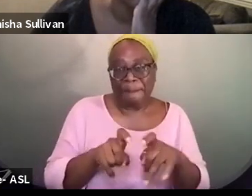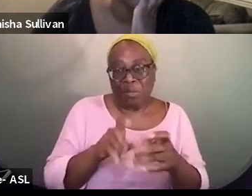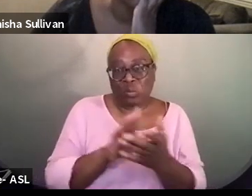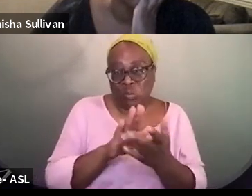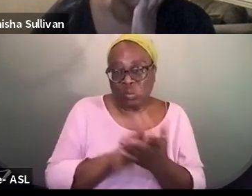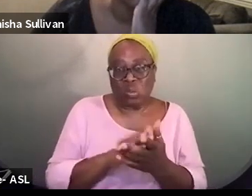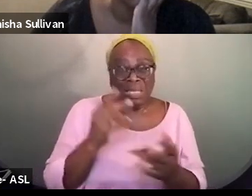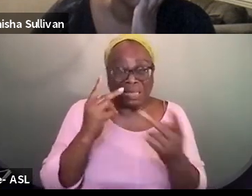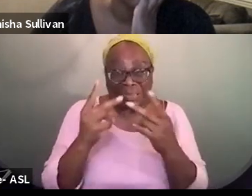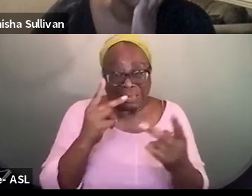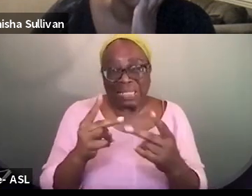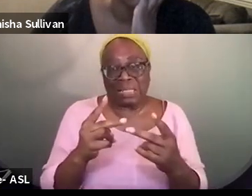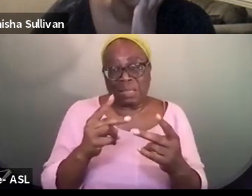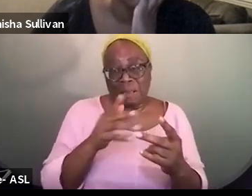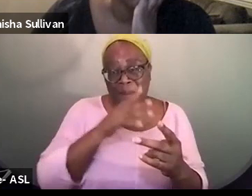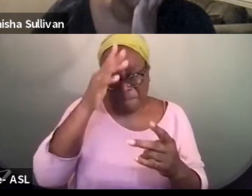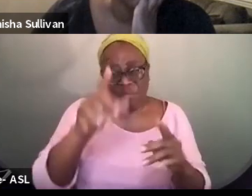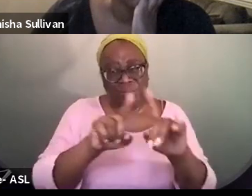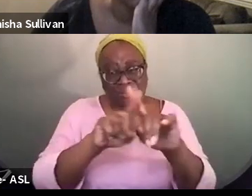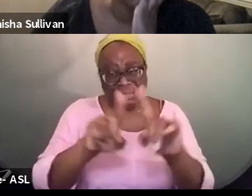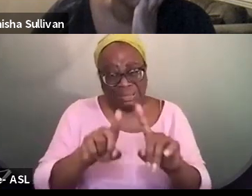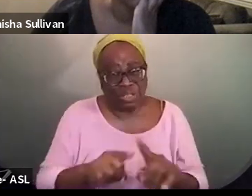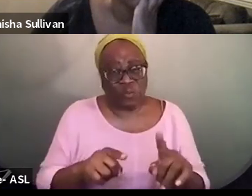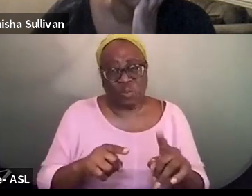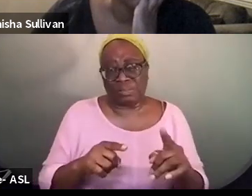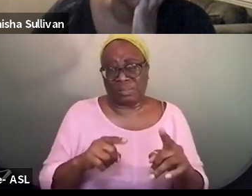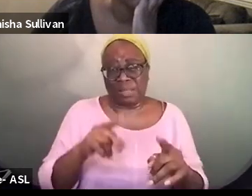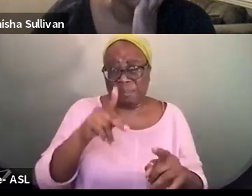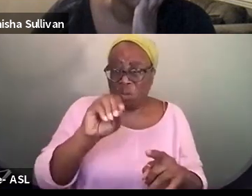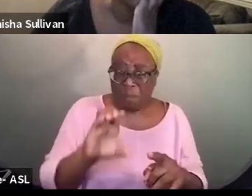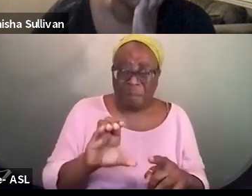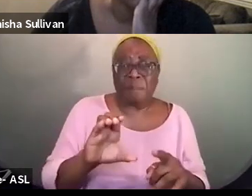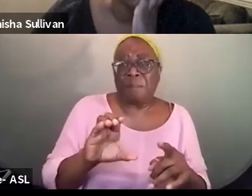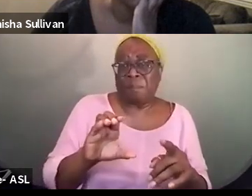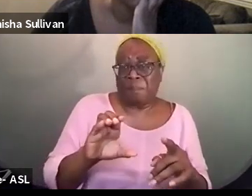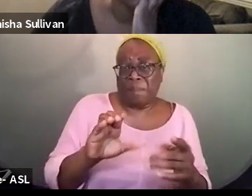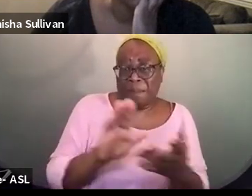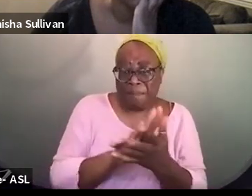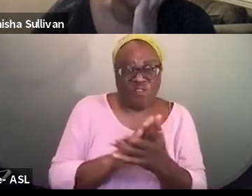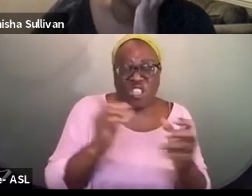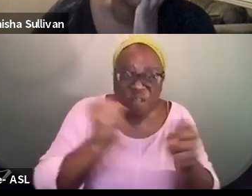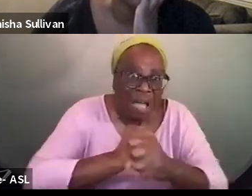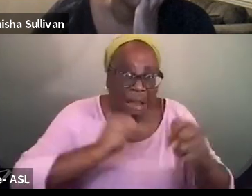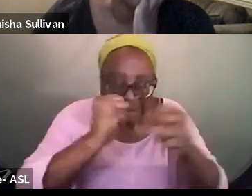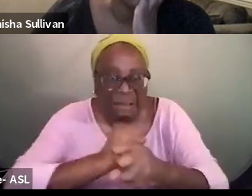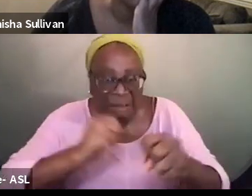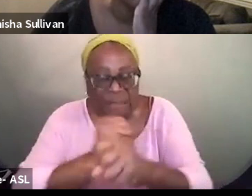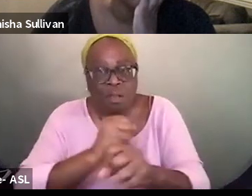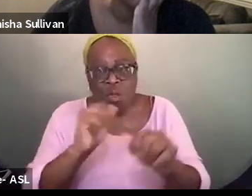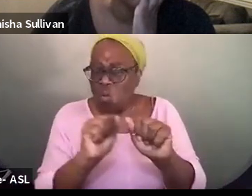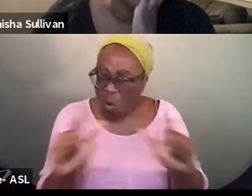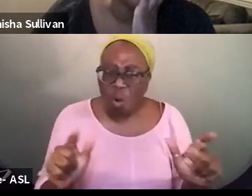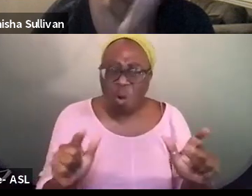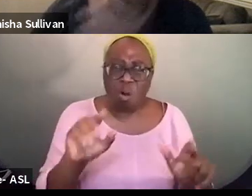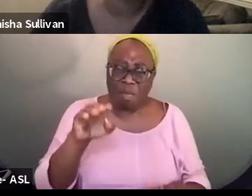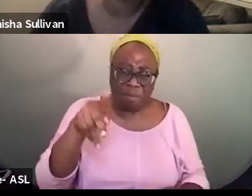Black, Latinx, white, like fighting with each other over scraps, right? Like all BPS kids should have access to